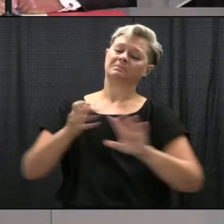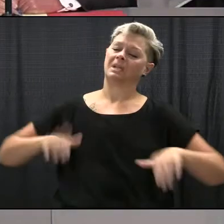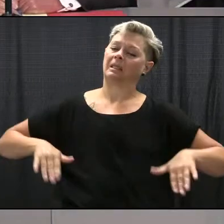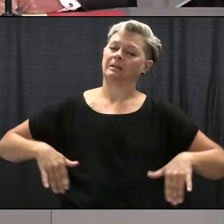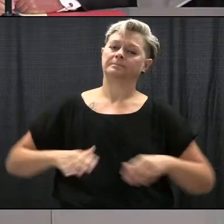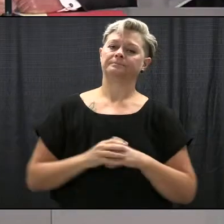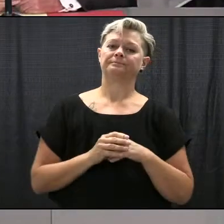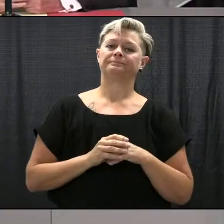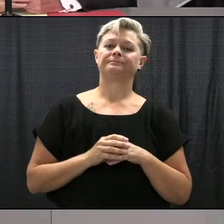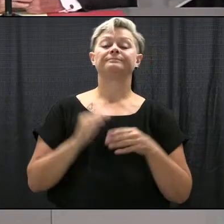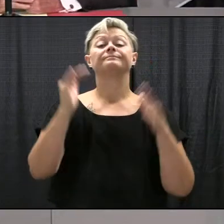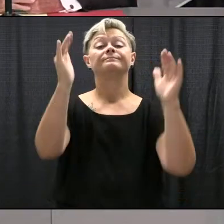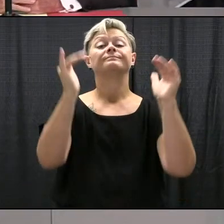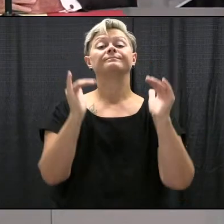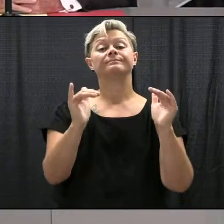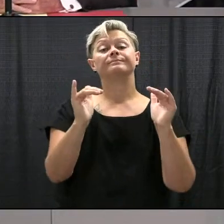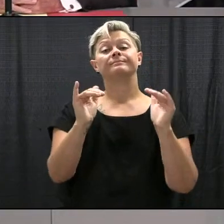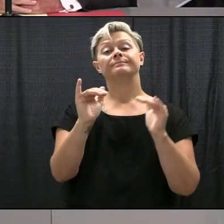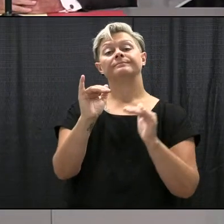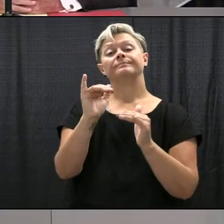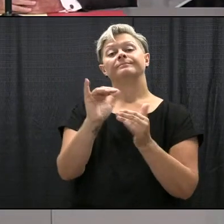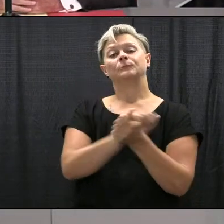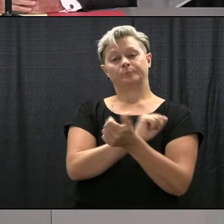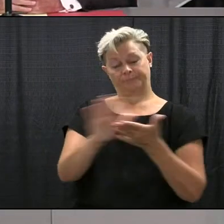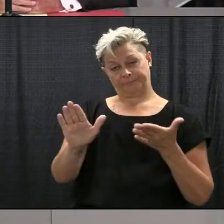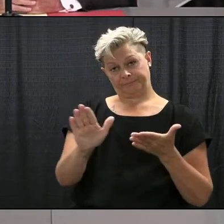Peter Jackson with the Telegram. Do you have a final question?